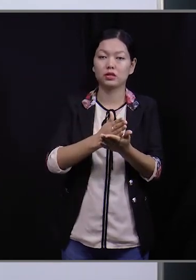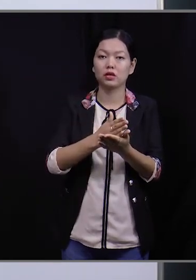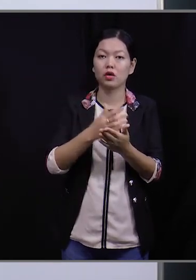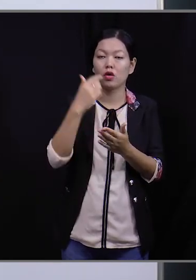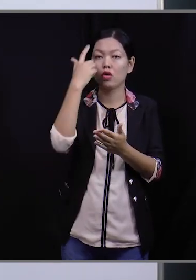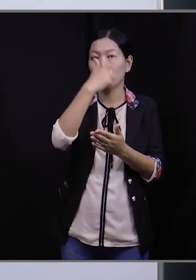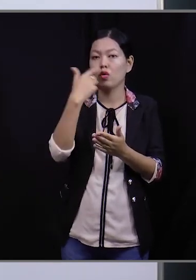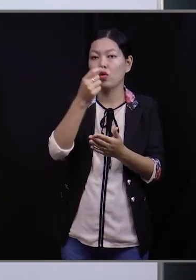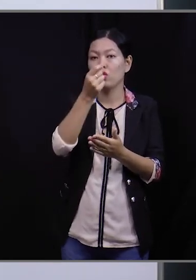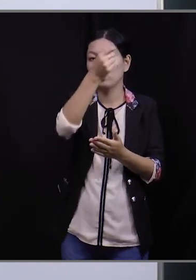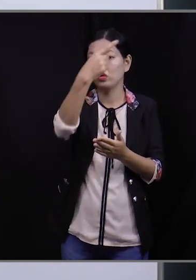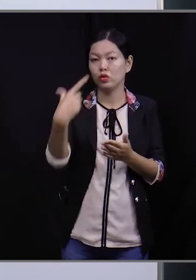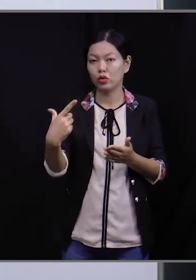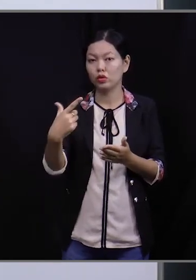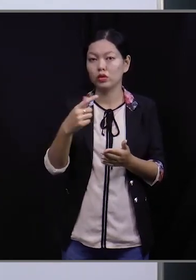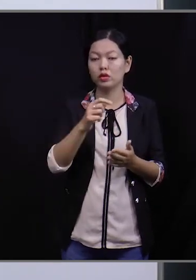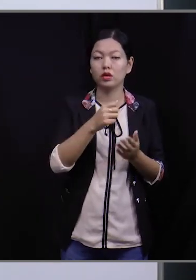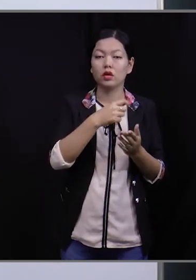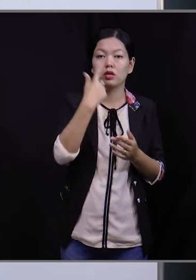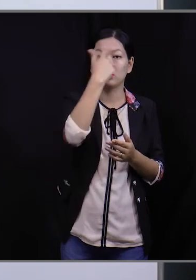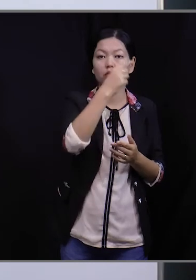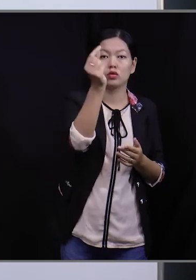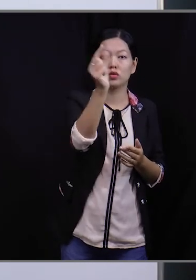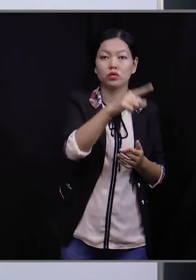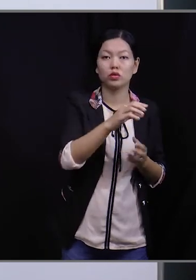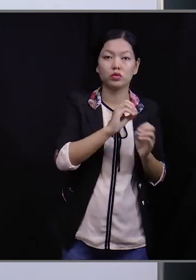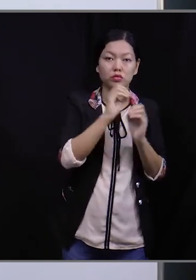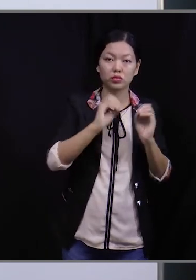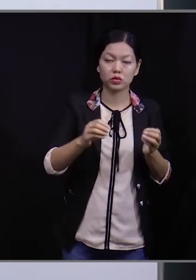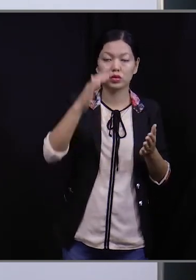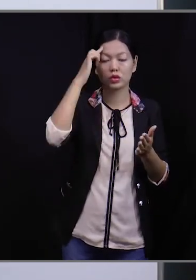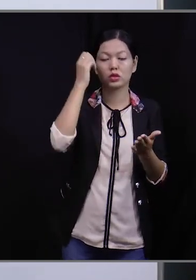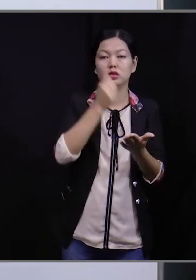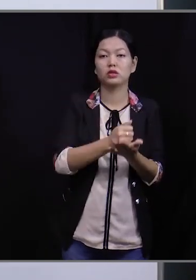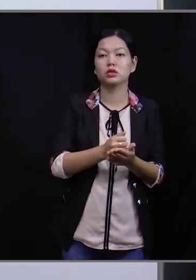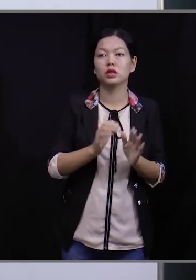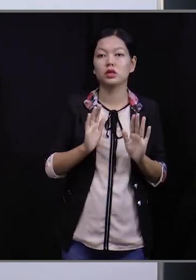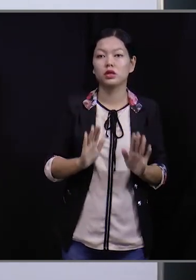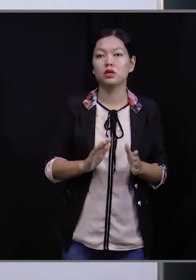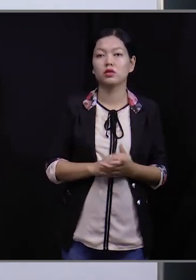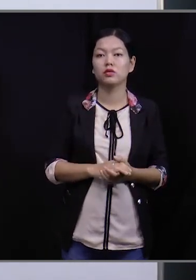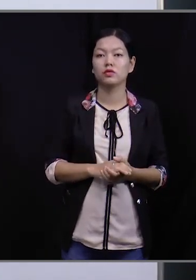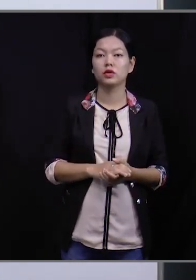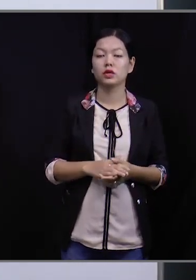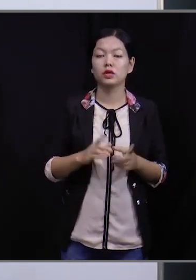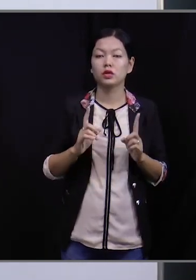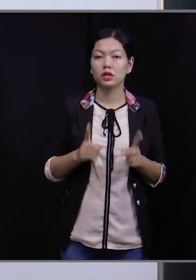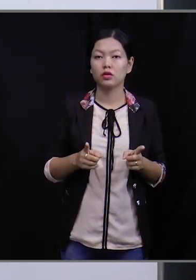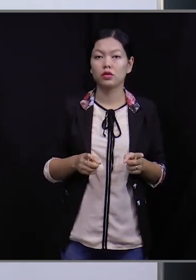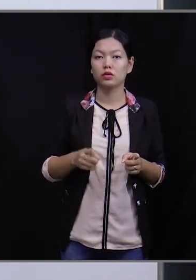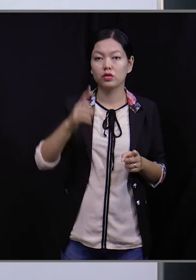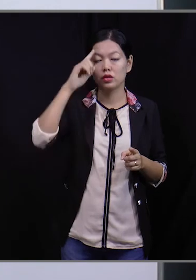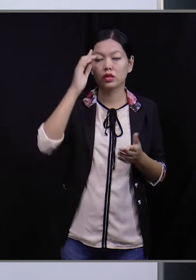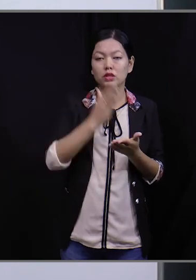That's called rationing of credit. And by doing this, the central bank does social justice. At the same